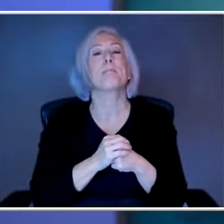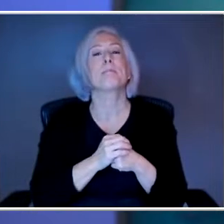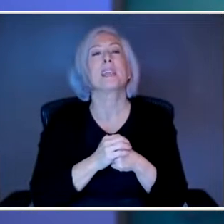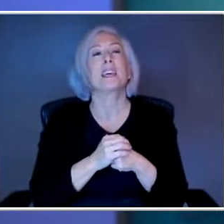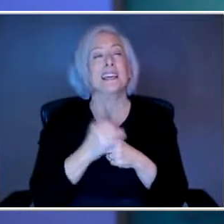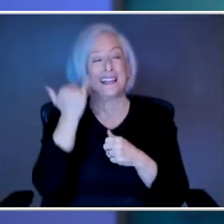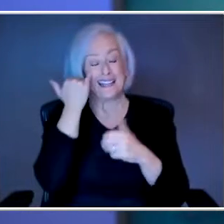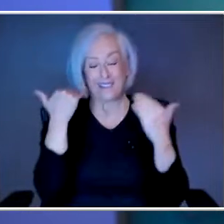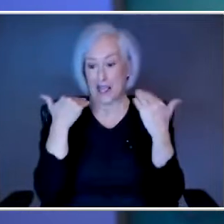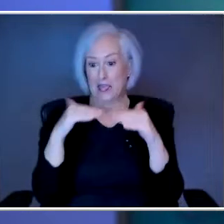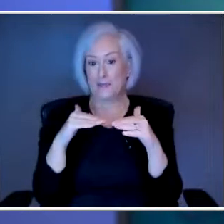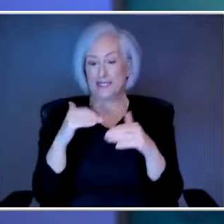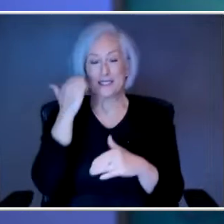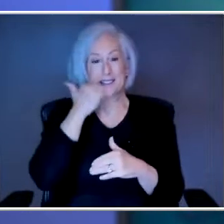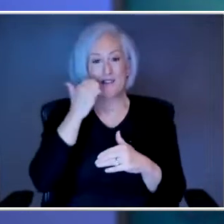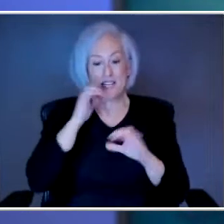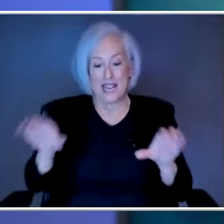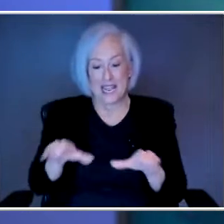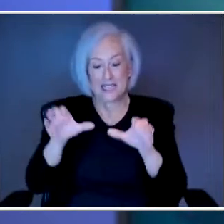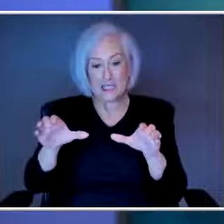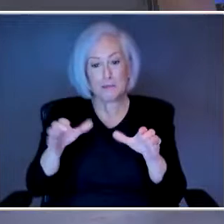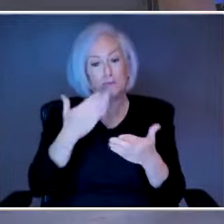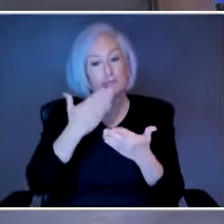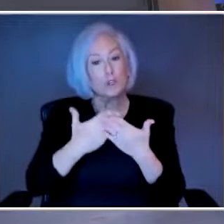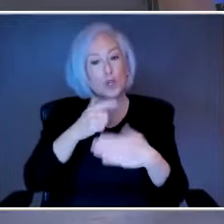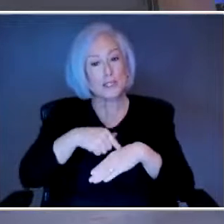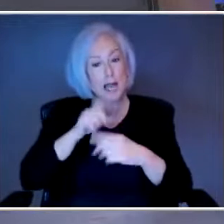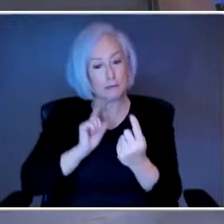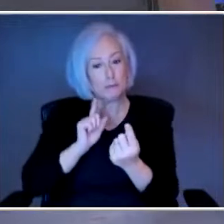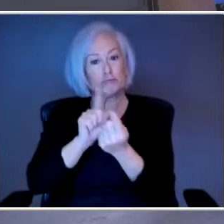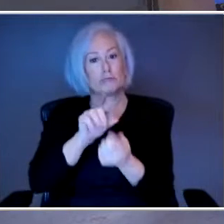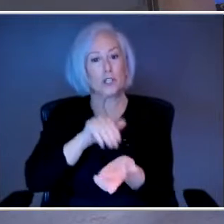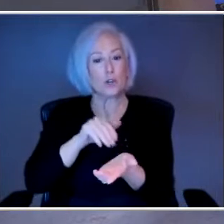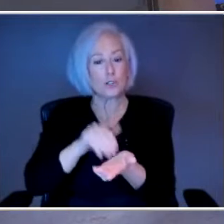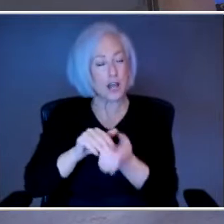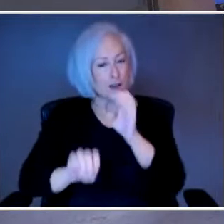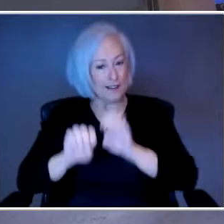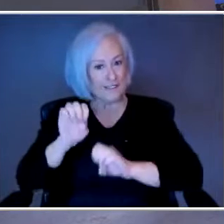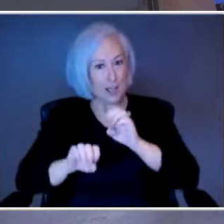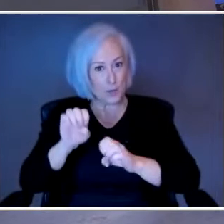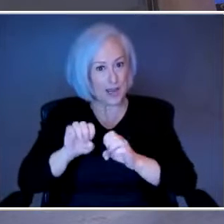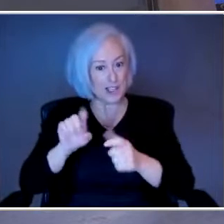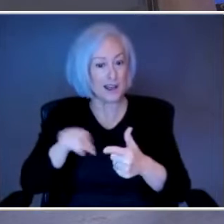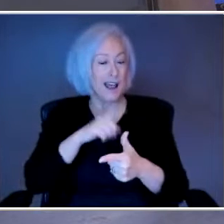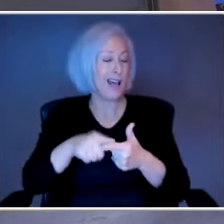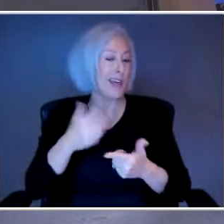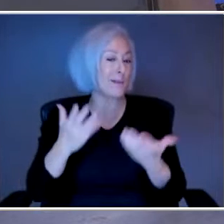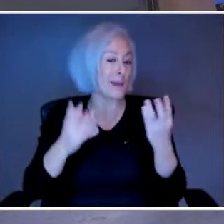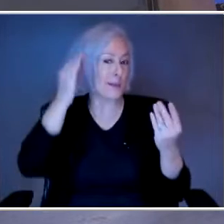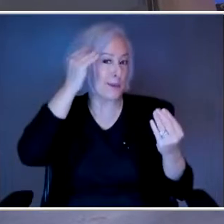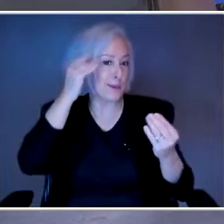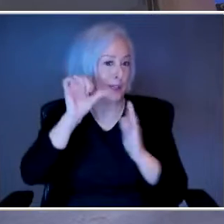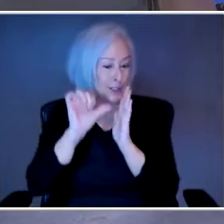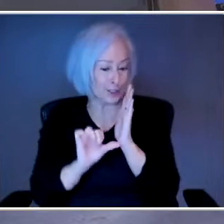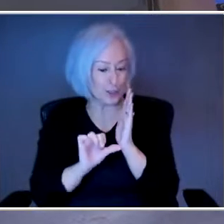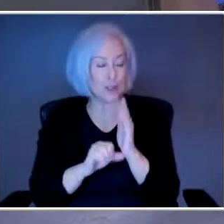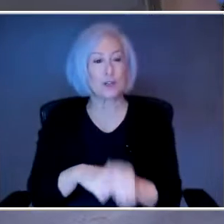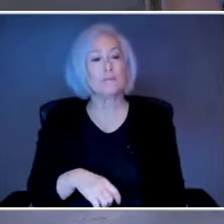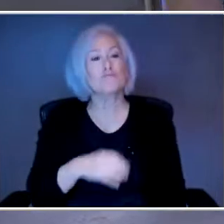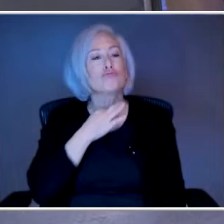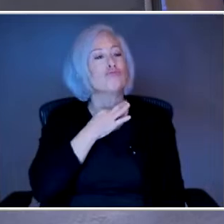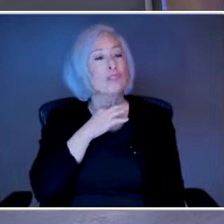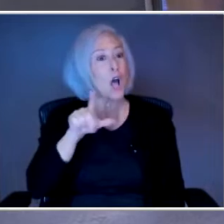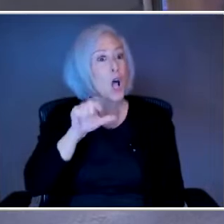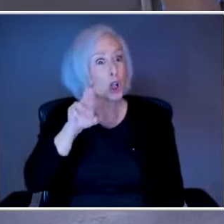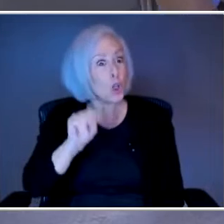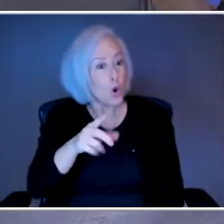evaluated and perhaps even having the procedure. All right, Lauren, you're our patient, so you're going to tell us what you were feeling. You were feeling this for years.